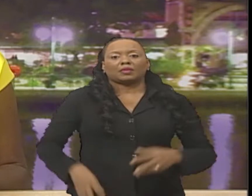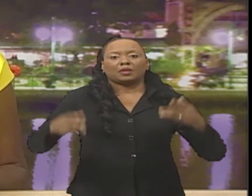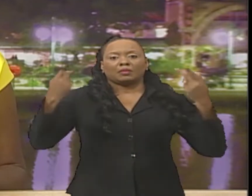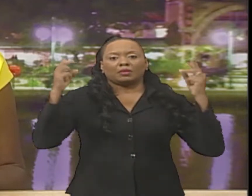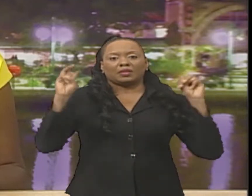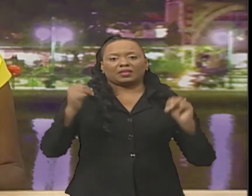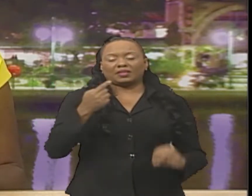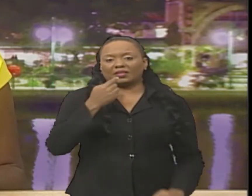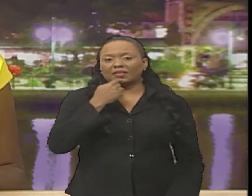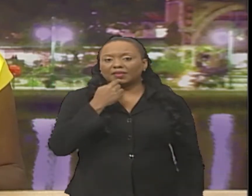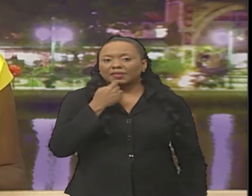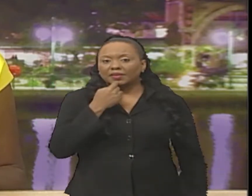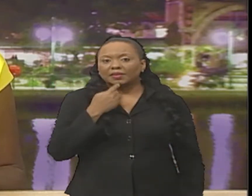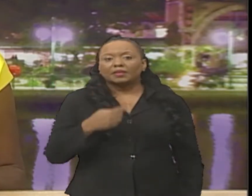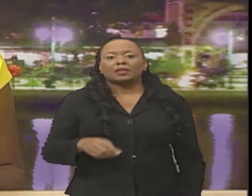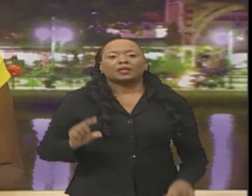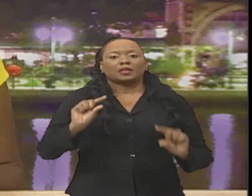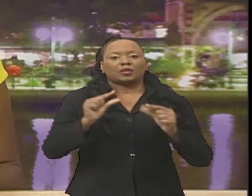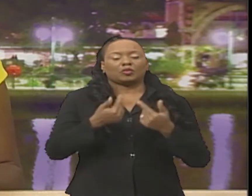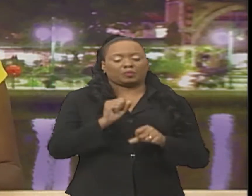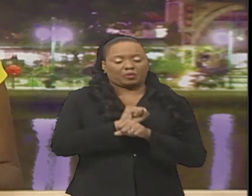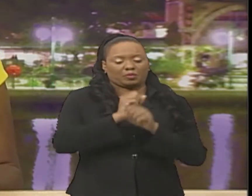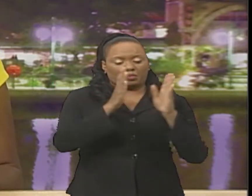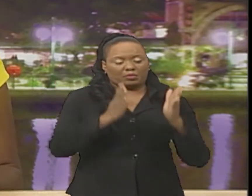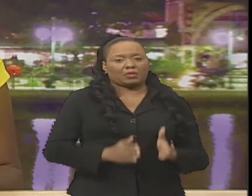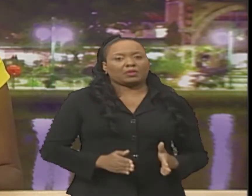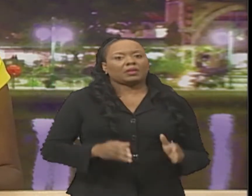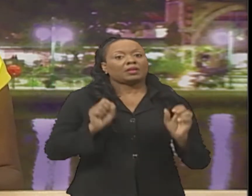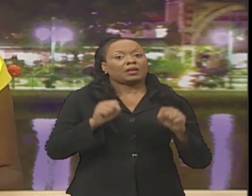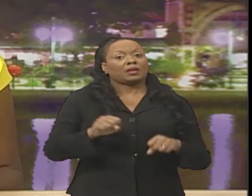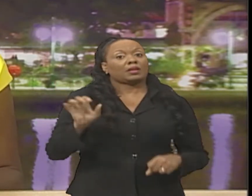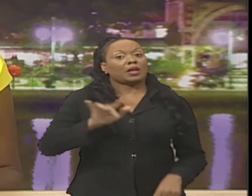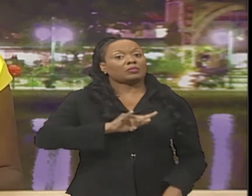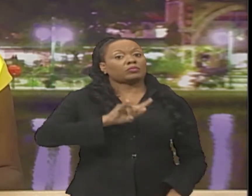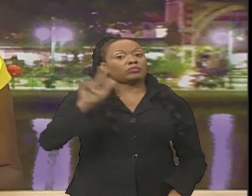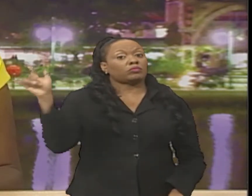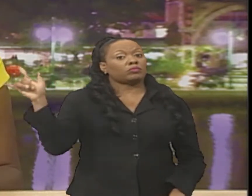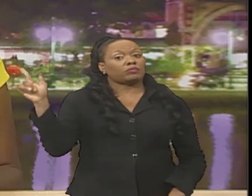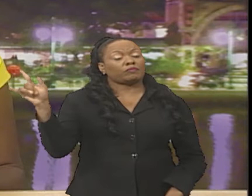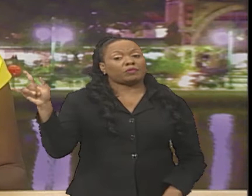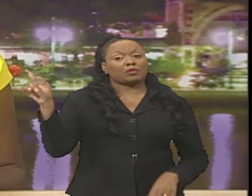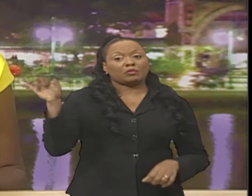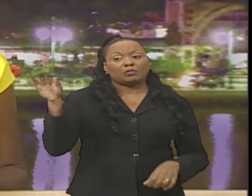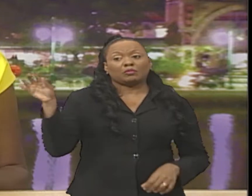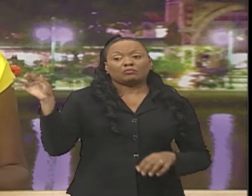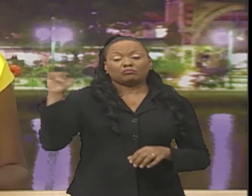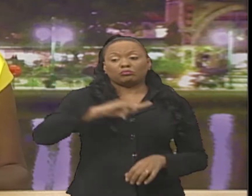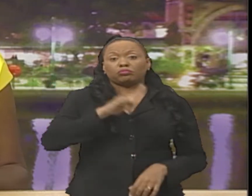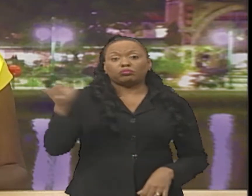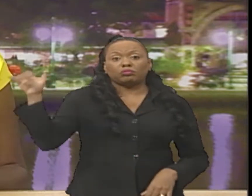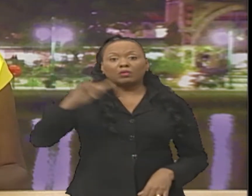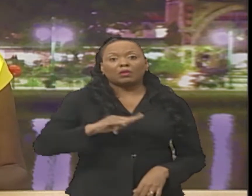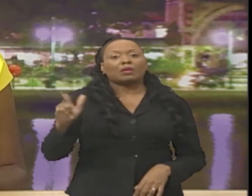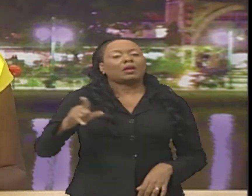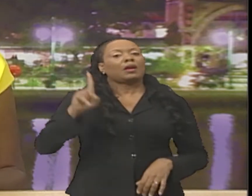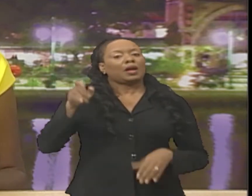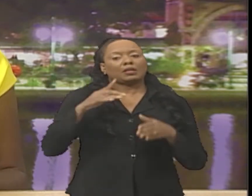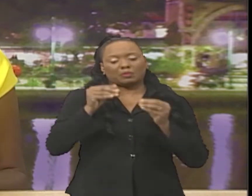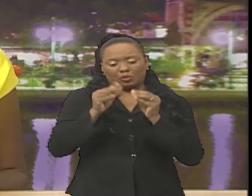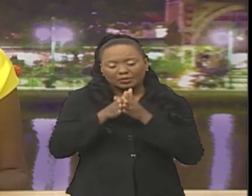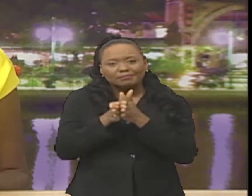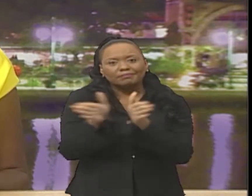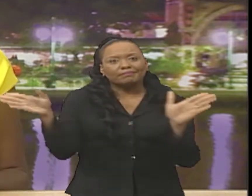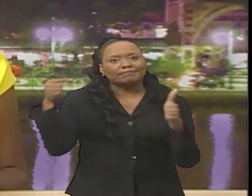Prime Minister Motley adds that the category of workers who may travel freely through the region must also be expanded.